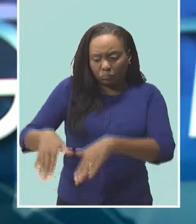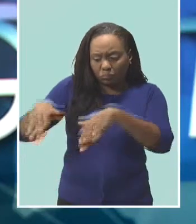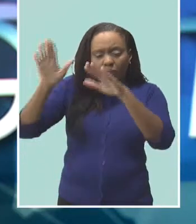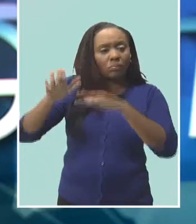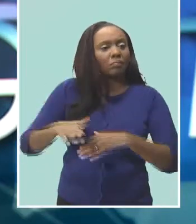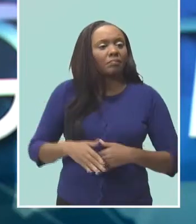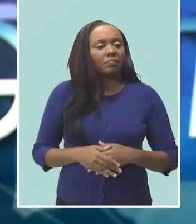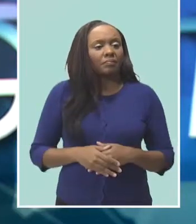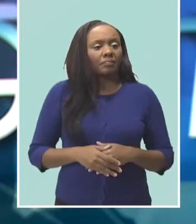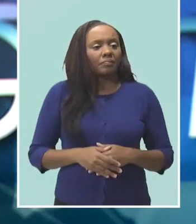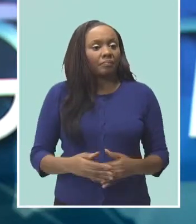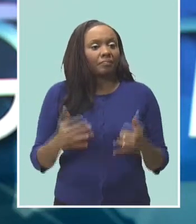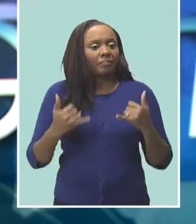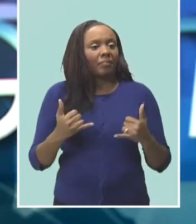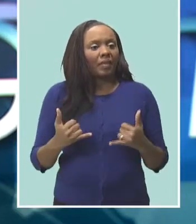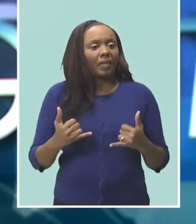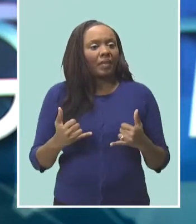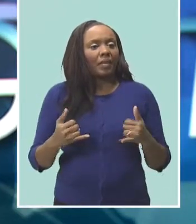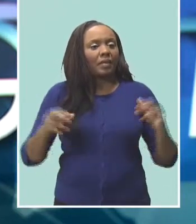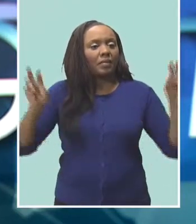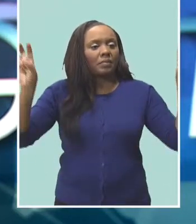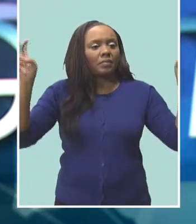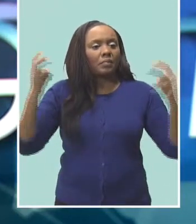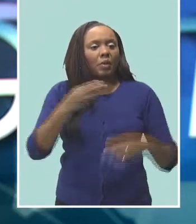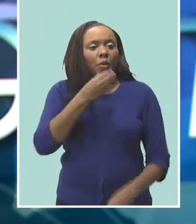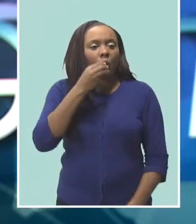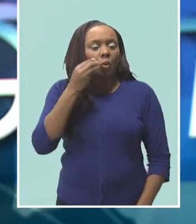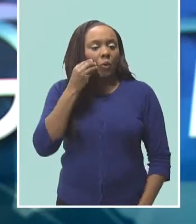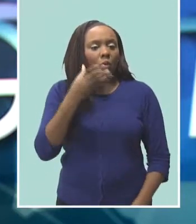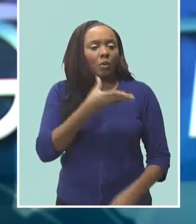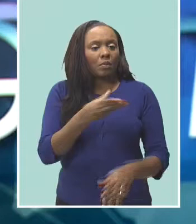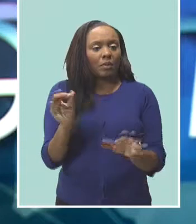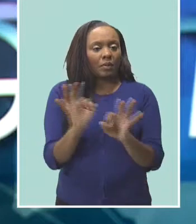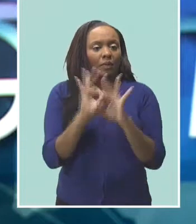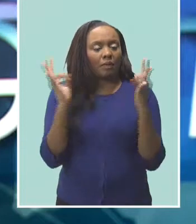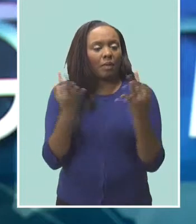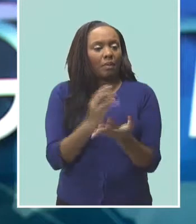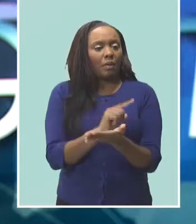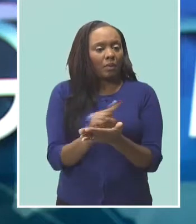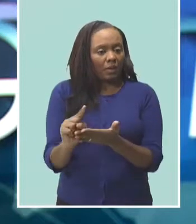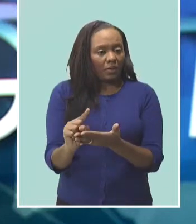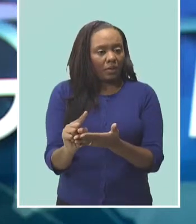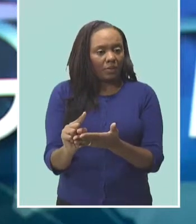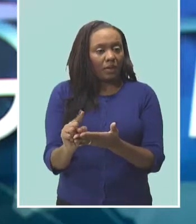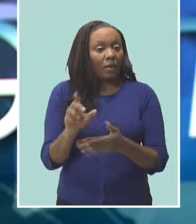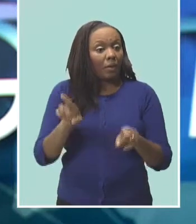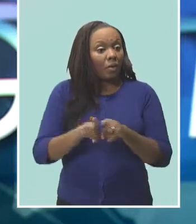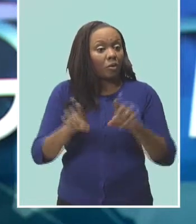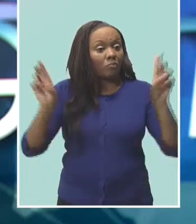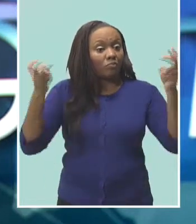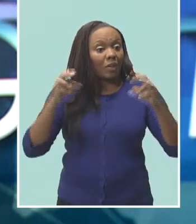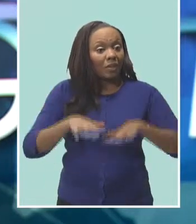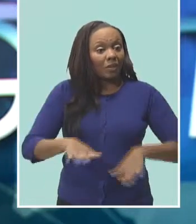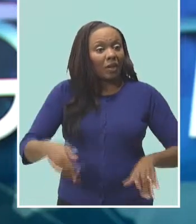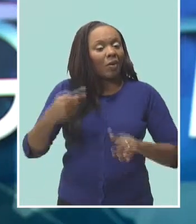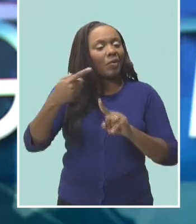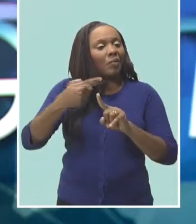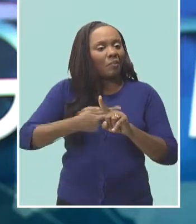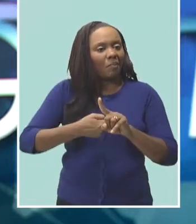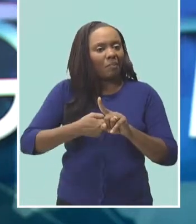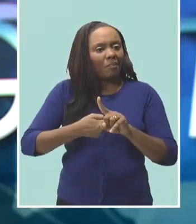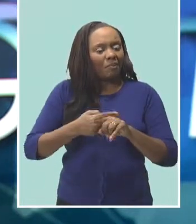Sunday also signaled the start of Home and Family Week, and the Anglican Church is also recognizing Child Month, which is observed